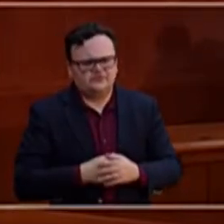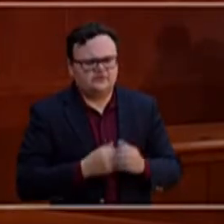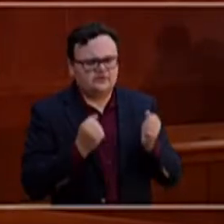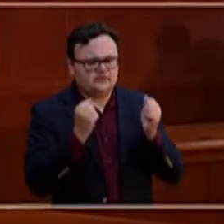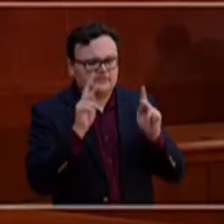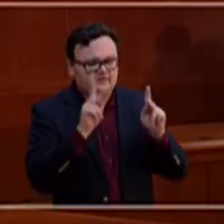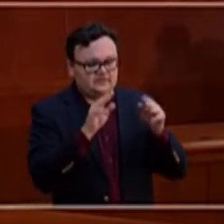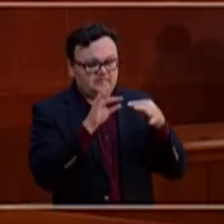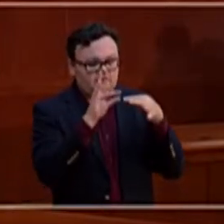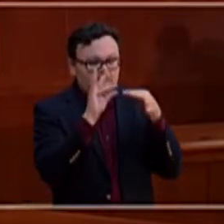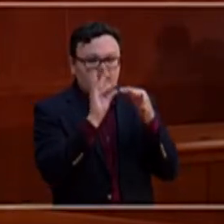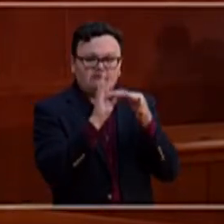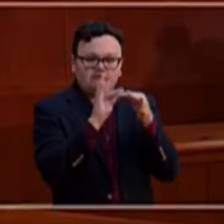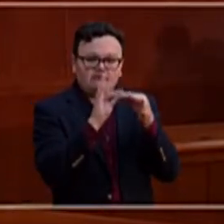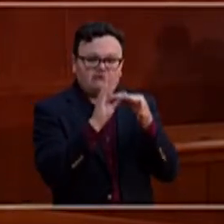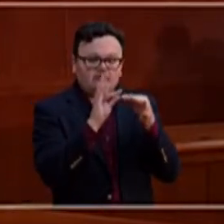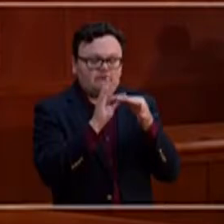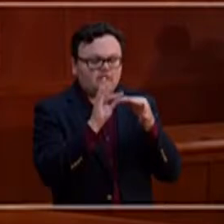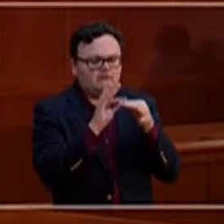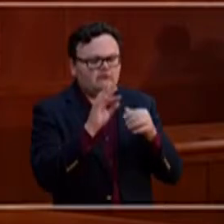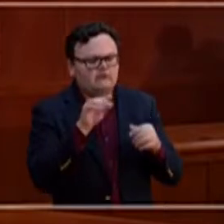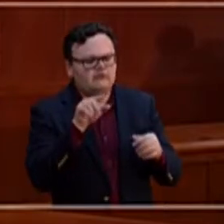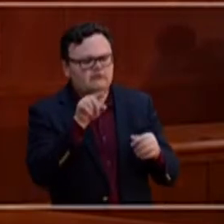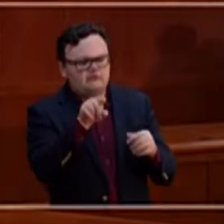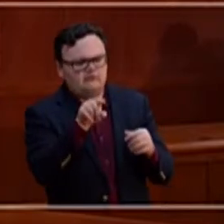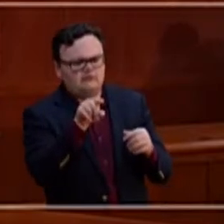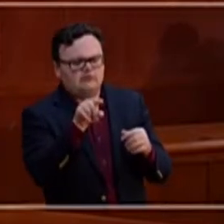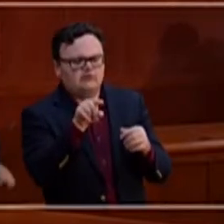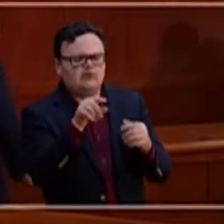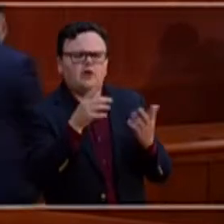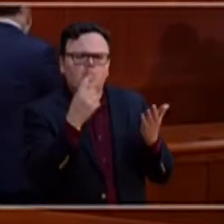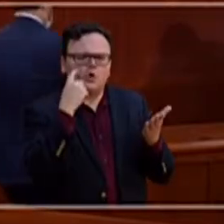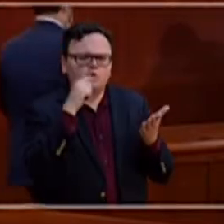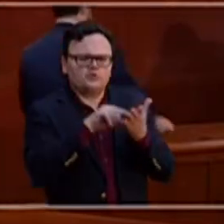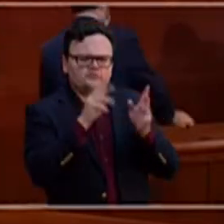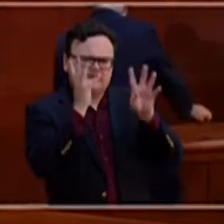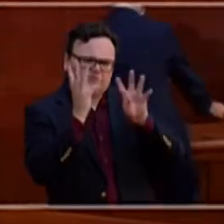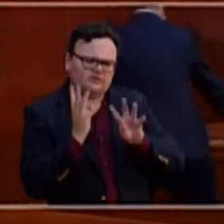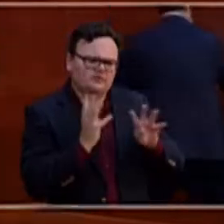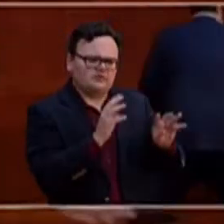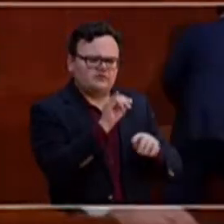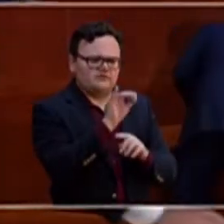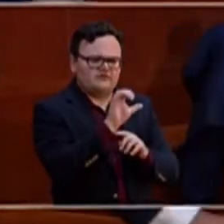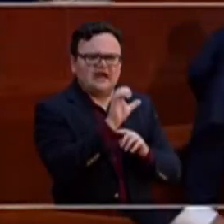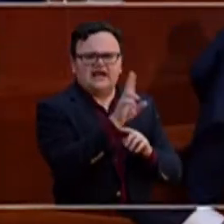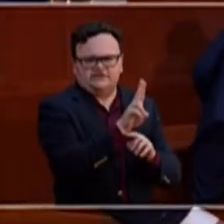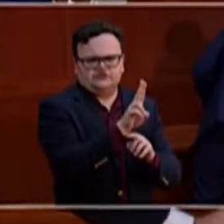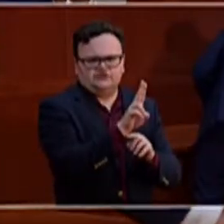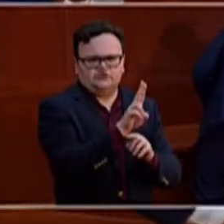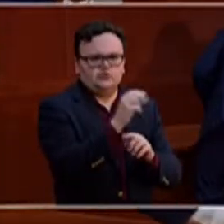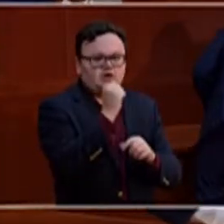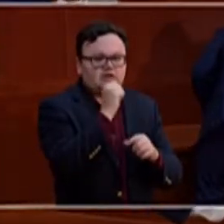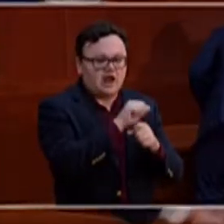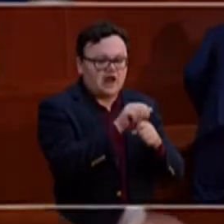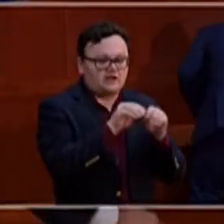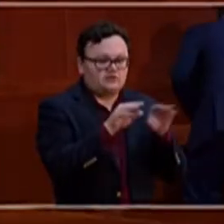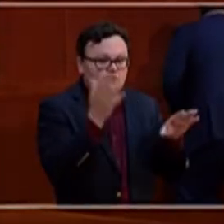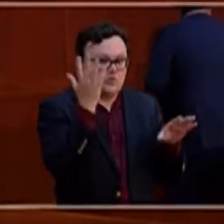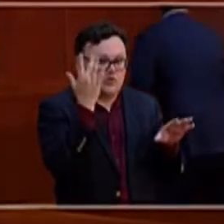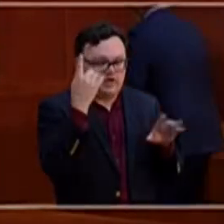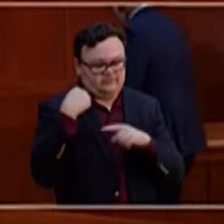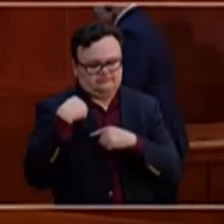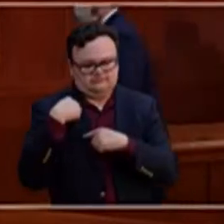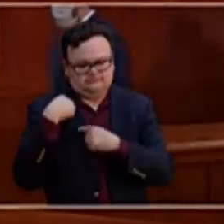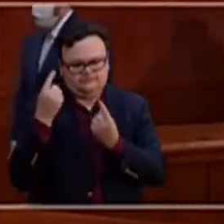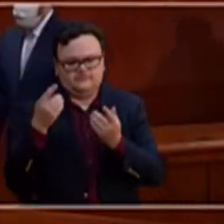you see more people in ICUs for non-COVID reasons because of linked to this deferral of care in March and April